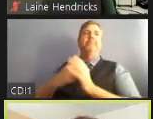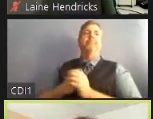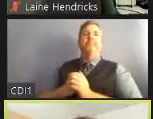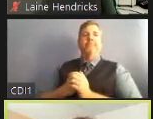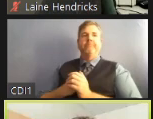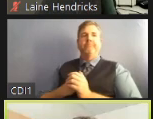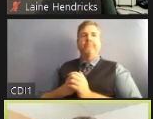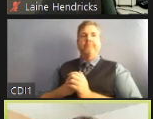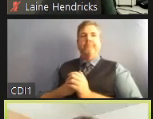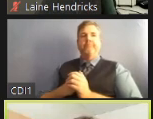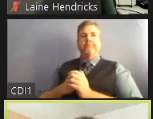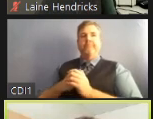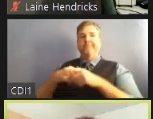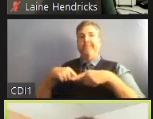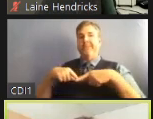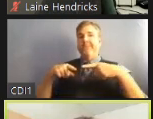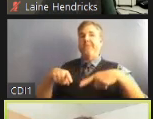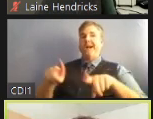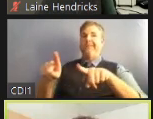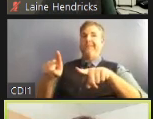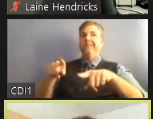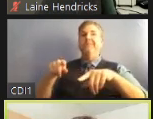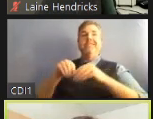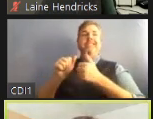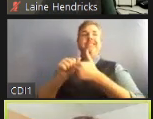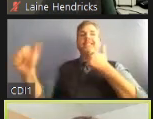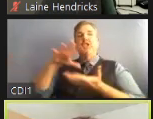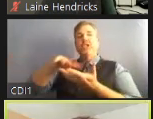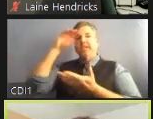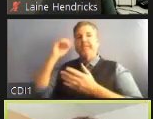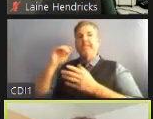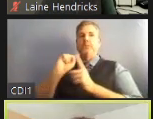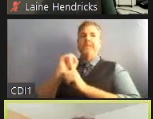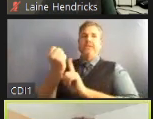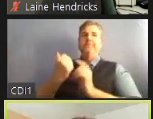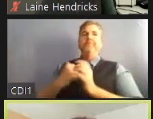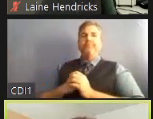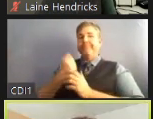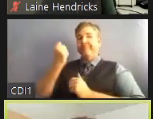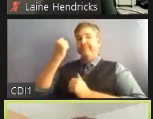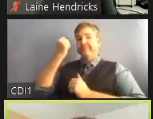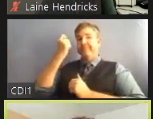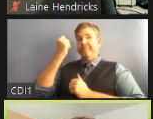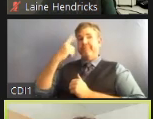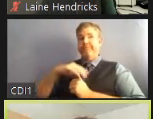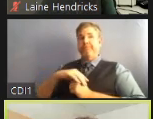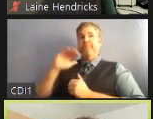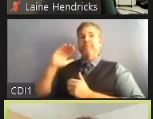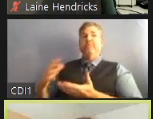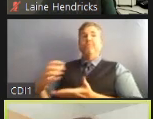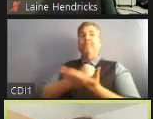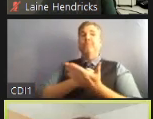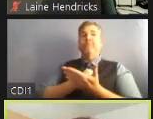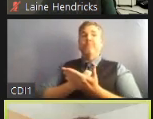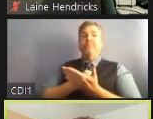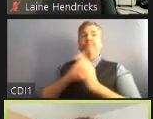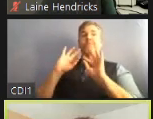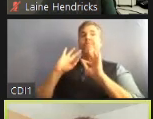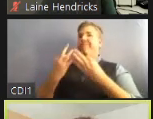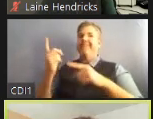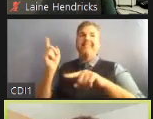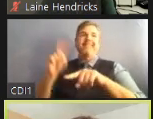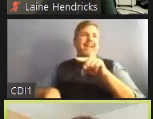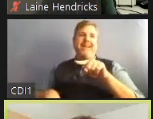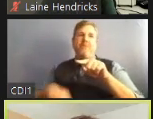distance learning mode. And that opportunity is differentially experienced by income, and our low-income families don't always have that same